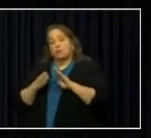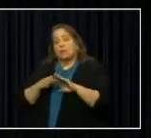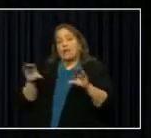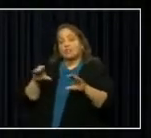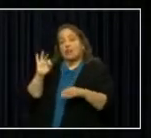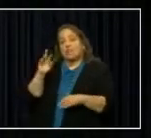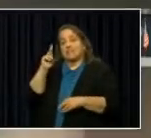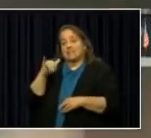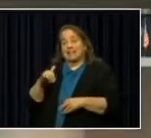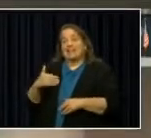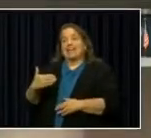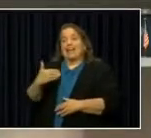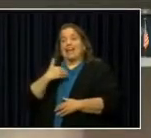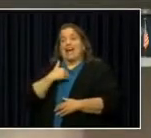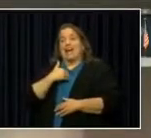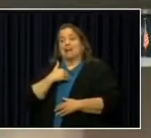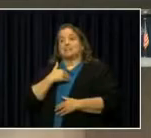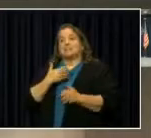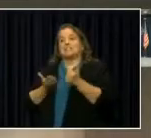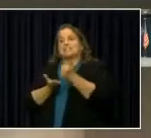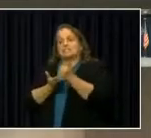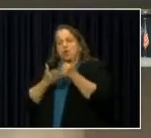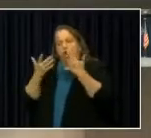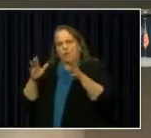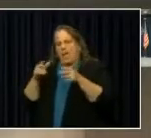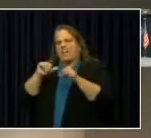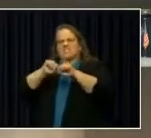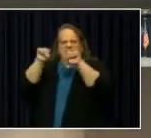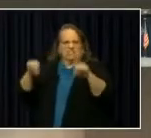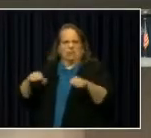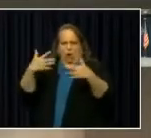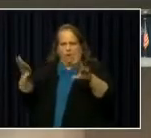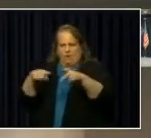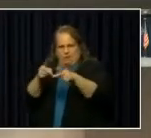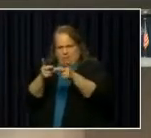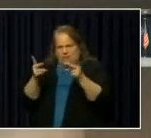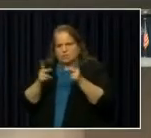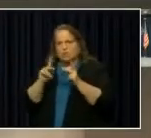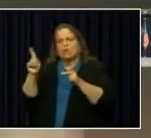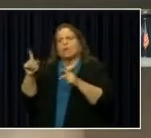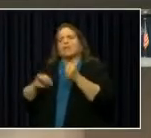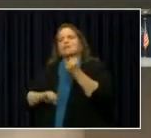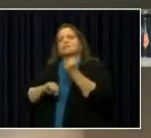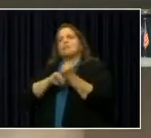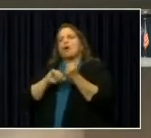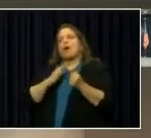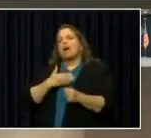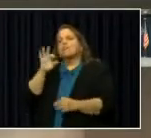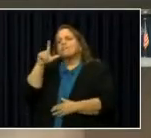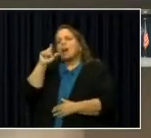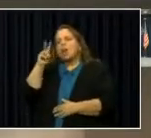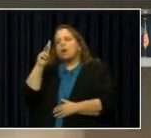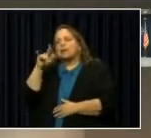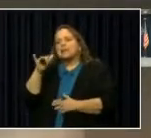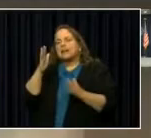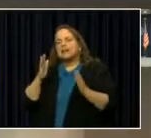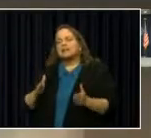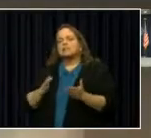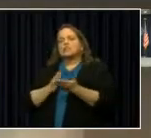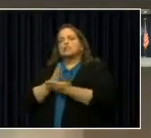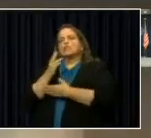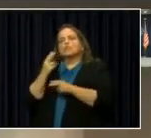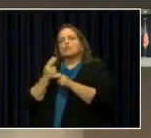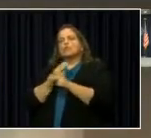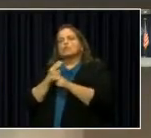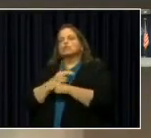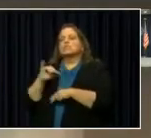of Kentucky has a system already in place where they support our fellow Kentuckians through